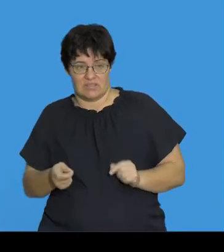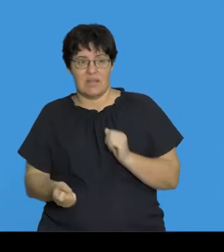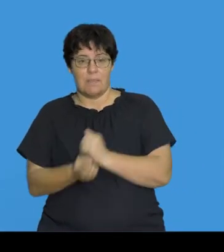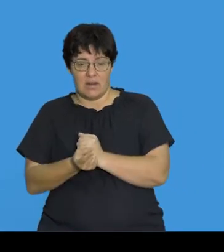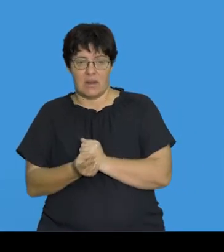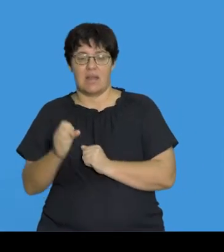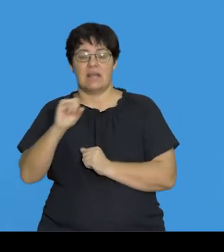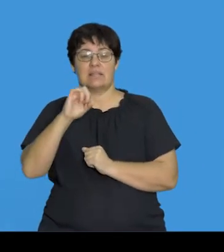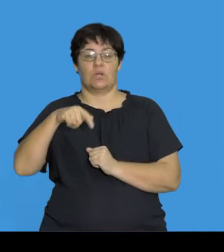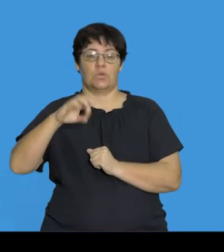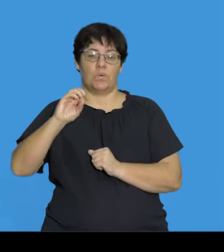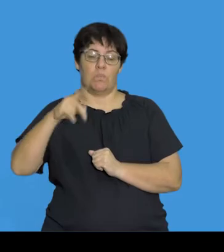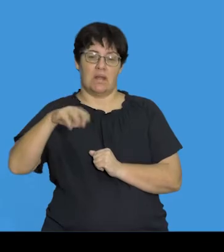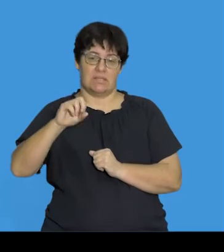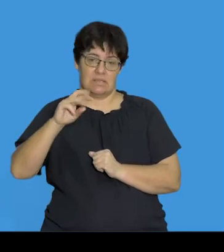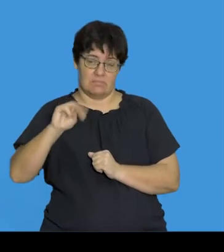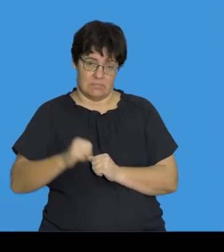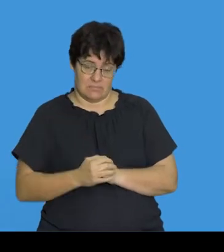occurs in the cytoplasm.